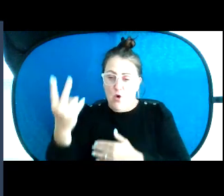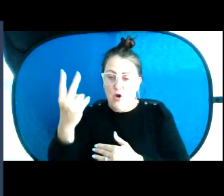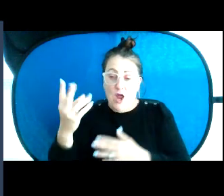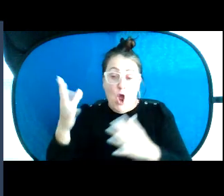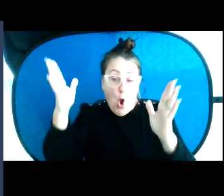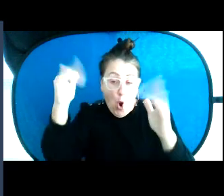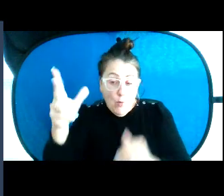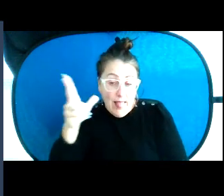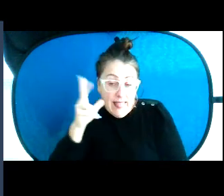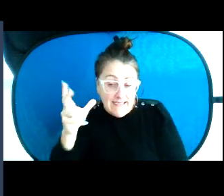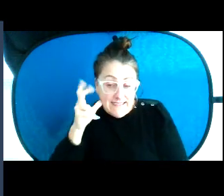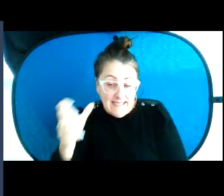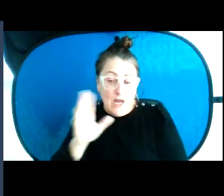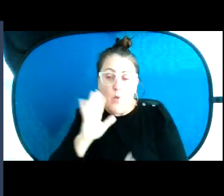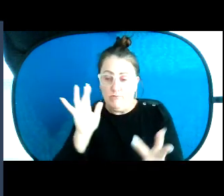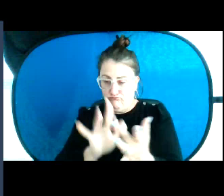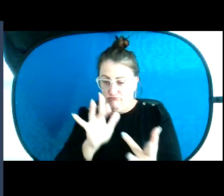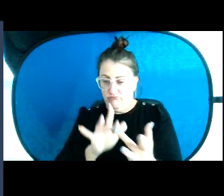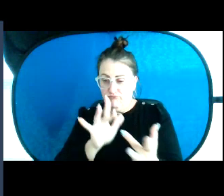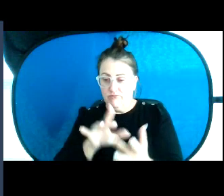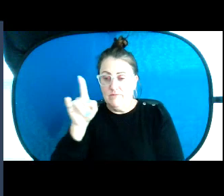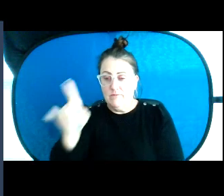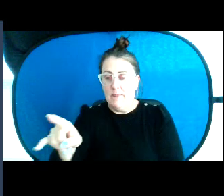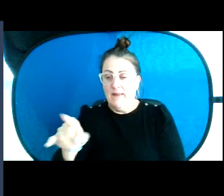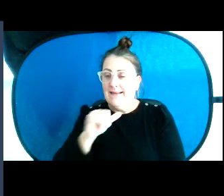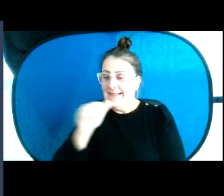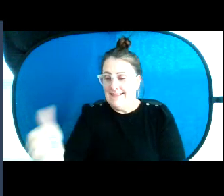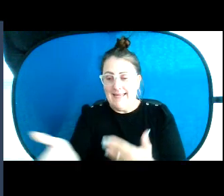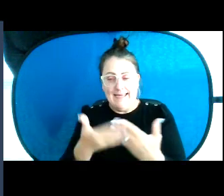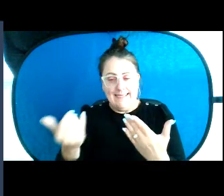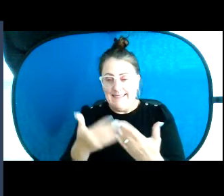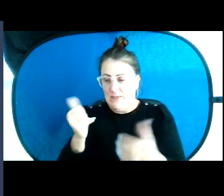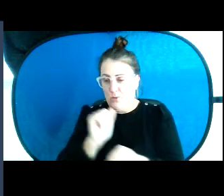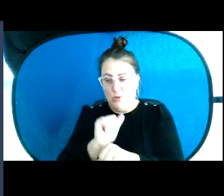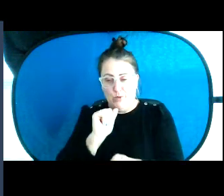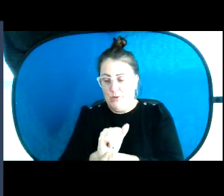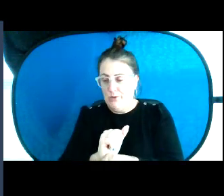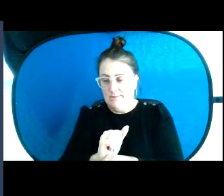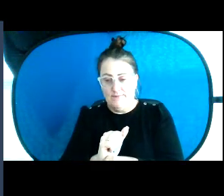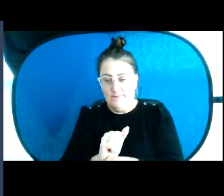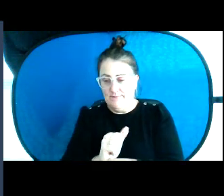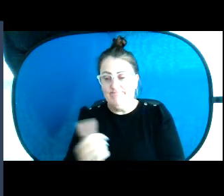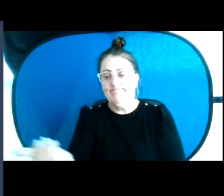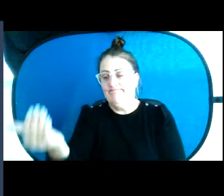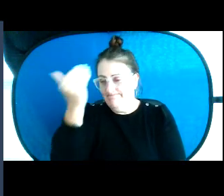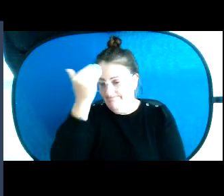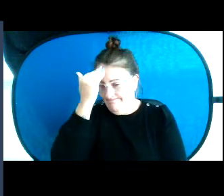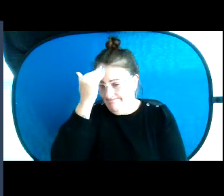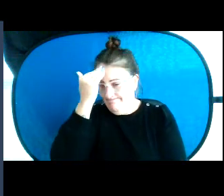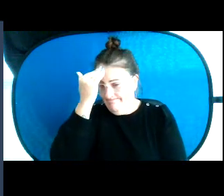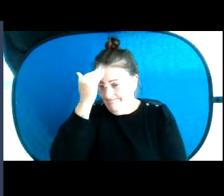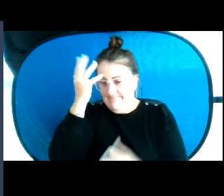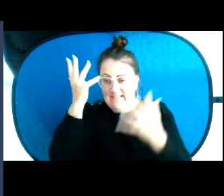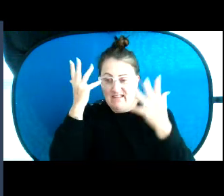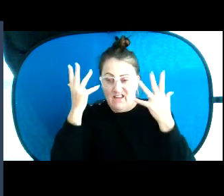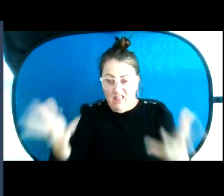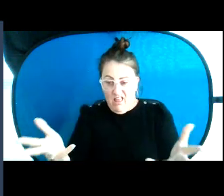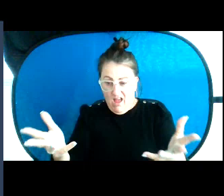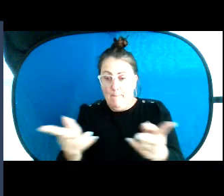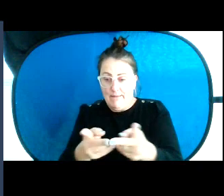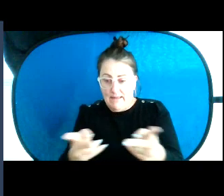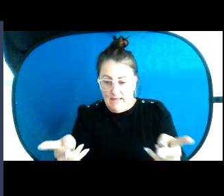and will reach out. It's not easy work that she's doing, and we know that there are a lot of jurisdictions that